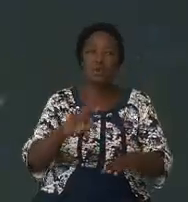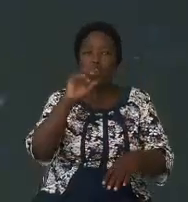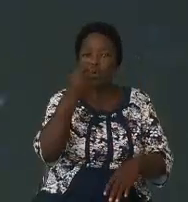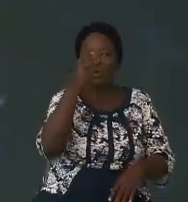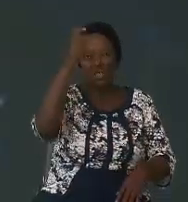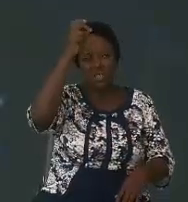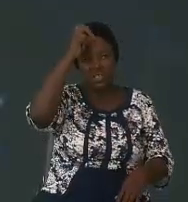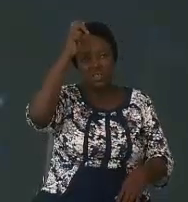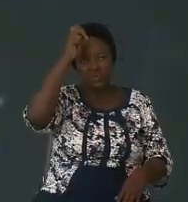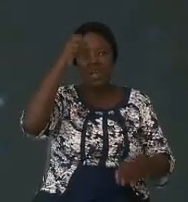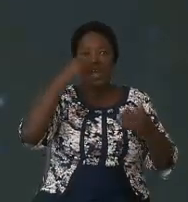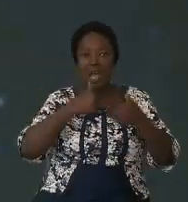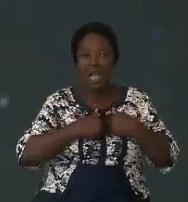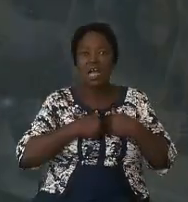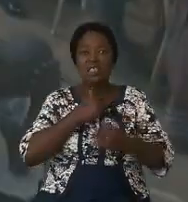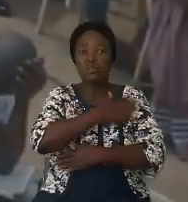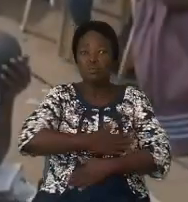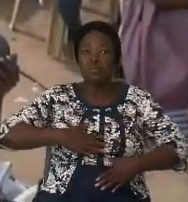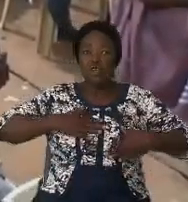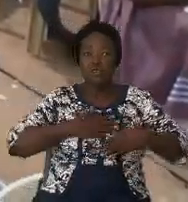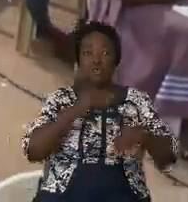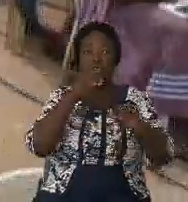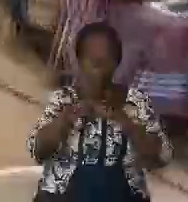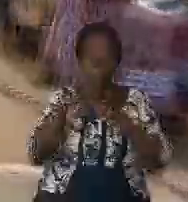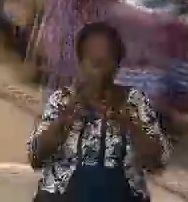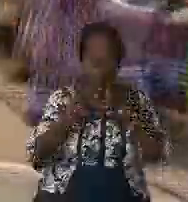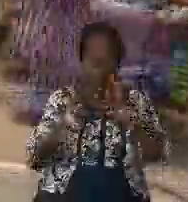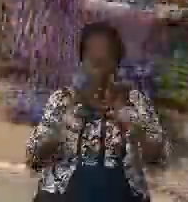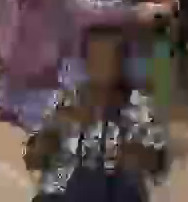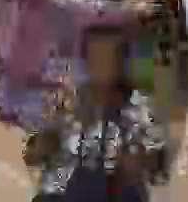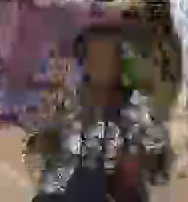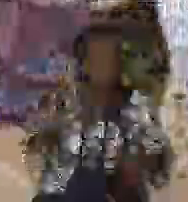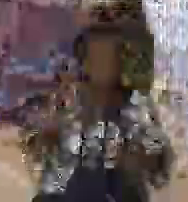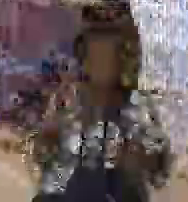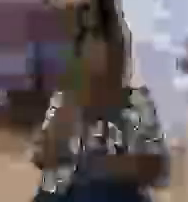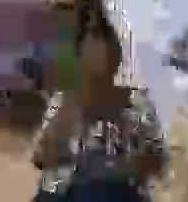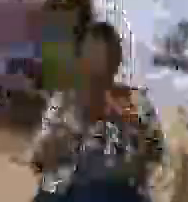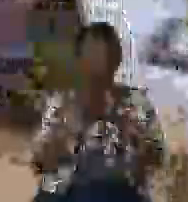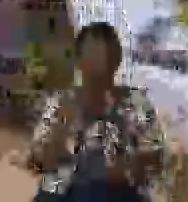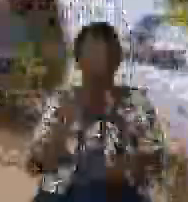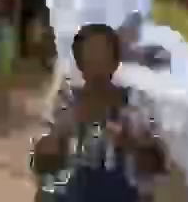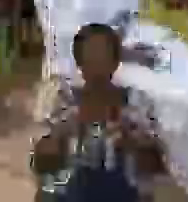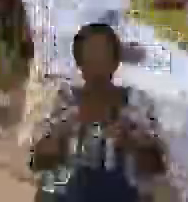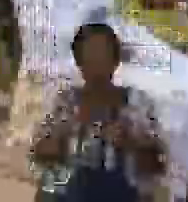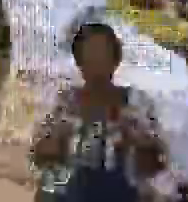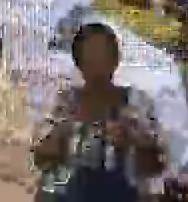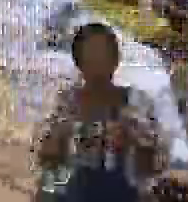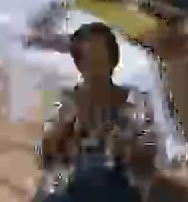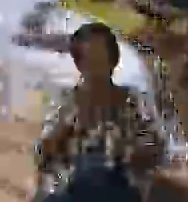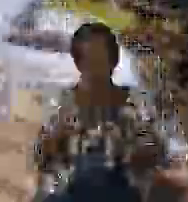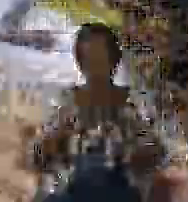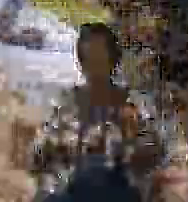of him that dieth. Only Satan has pleasure in the death of him